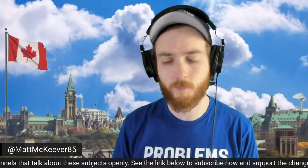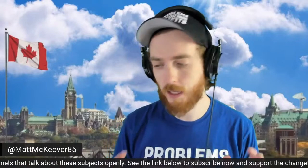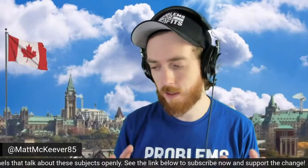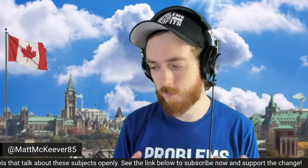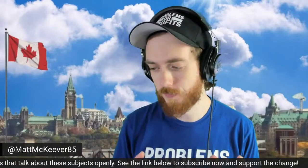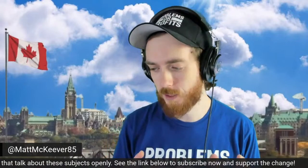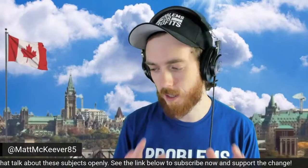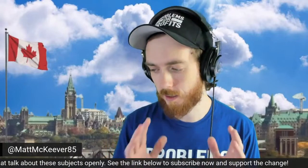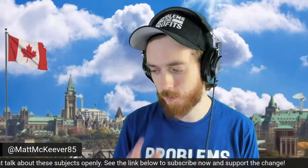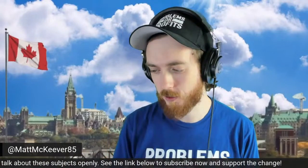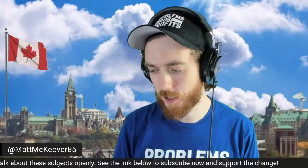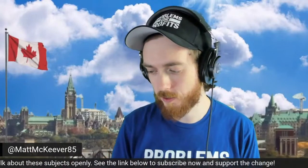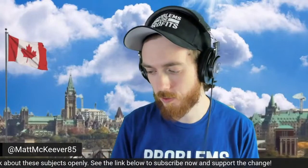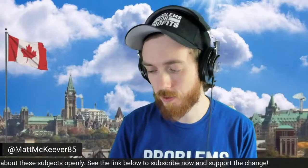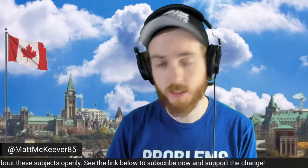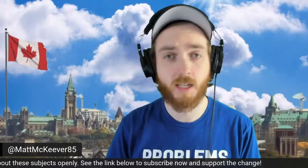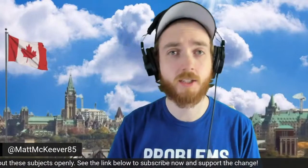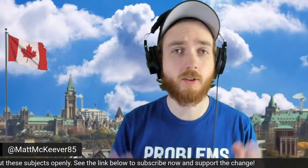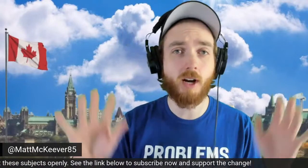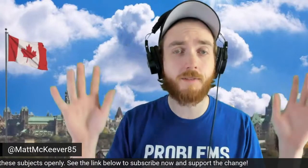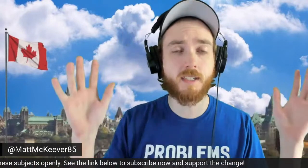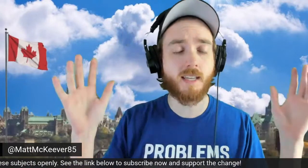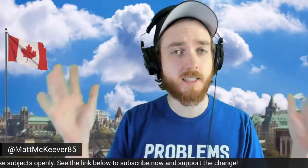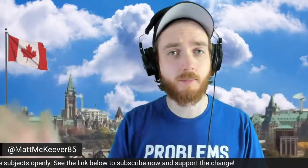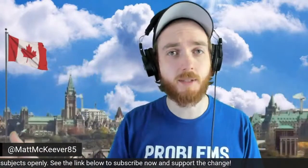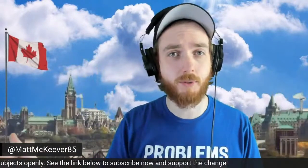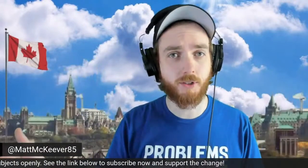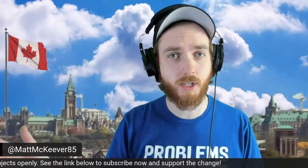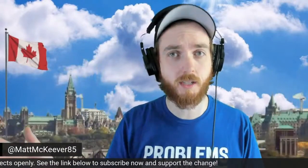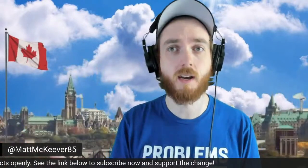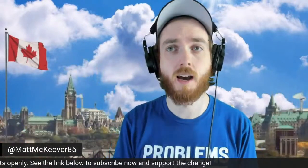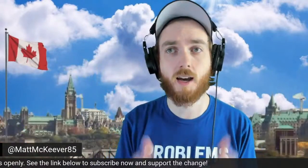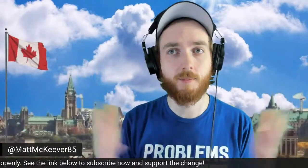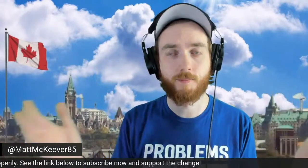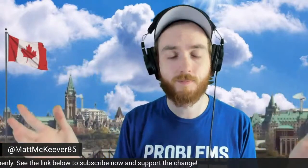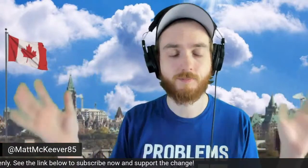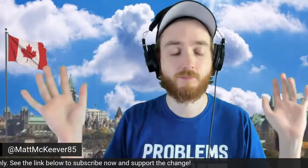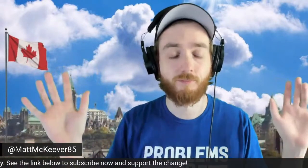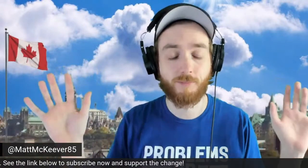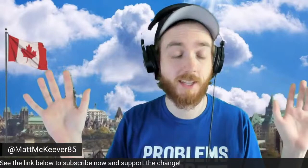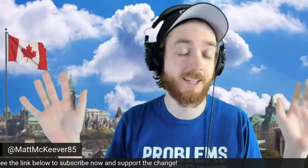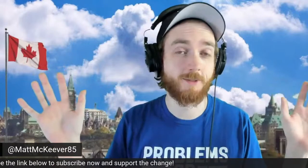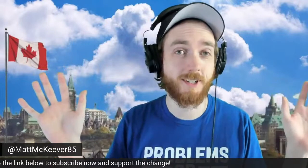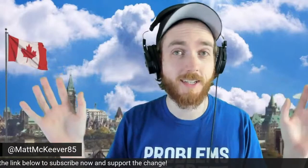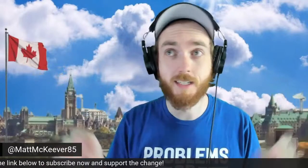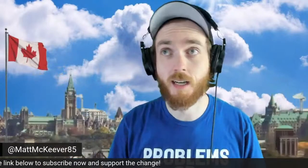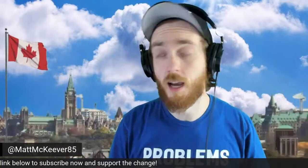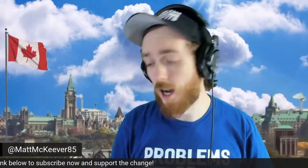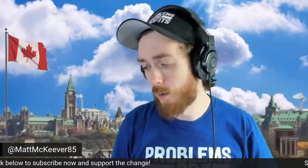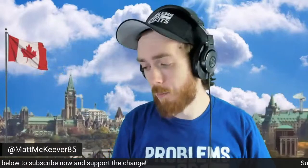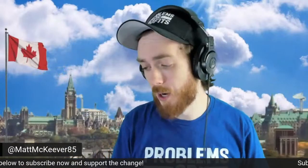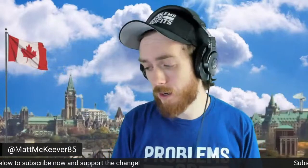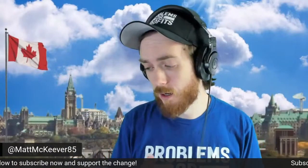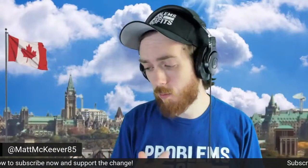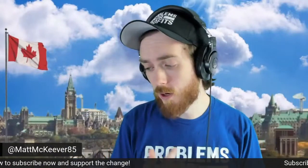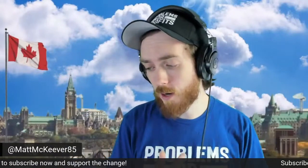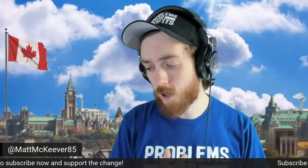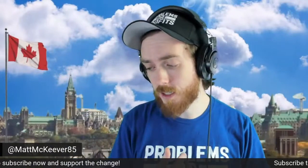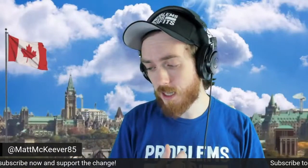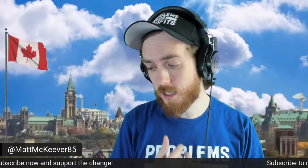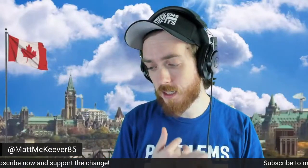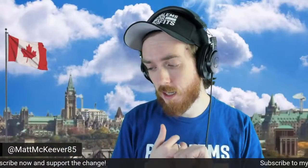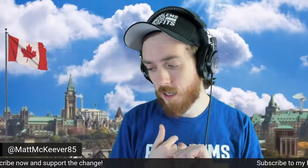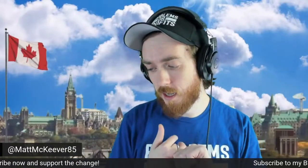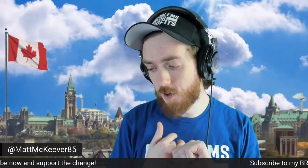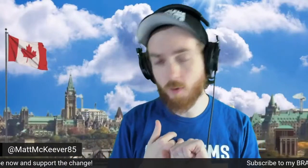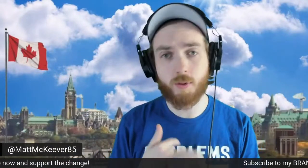understand, and yeah, I'm going to try and go through this. So obviously that's complete bullshit. It is what it is. But what I want to